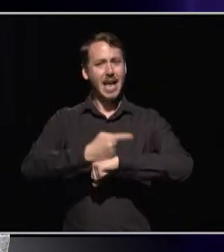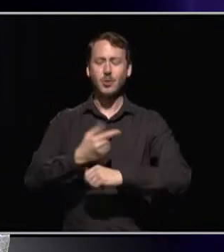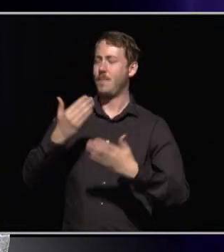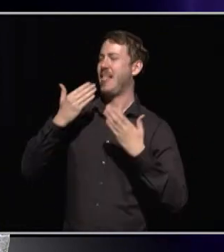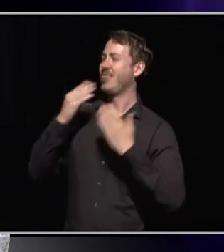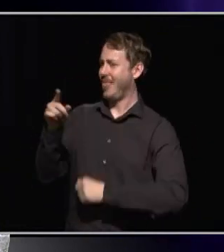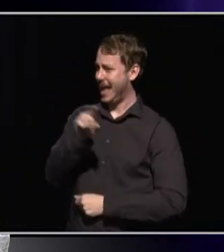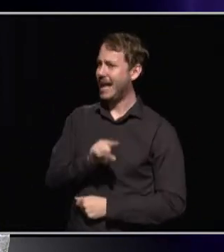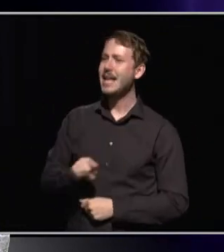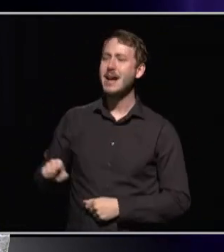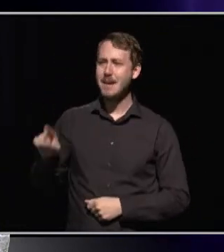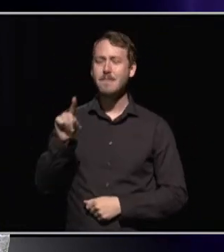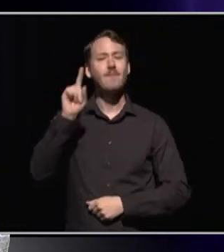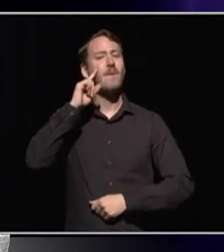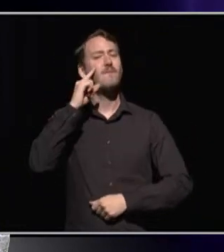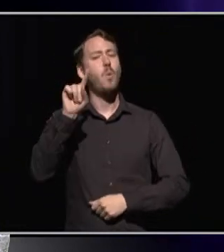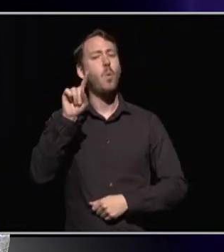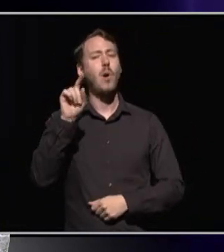thank them for